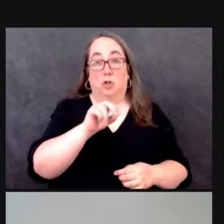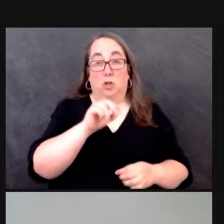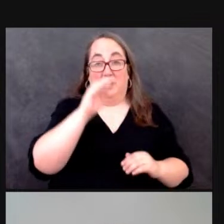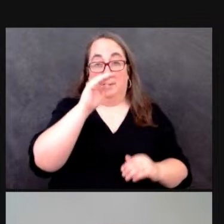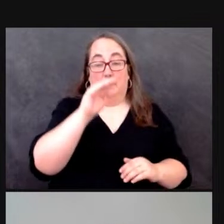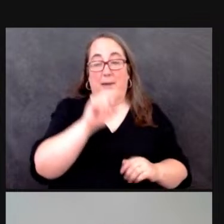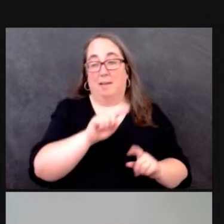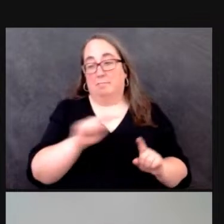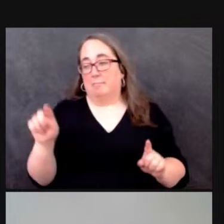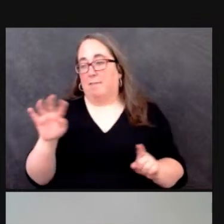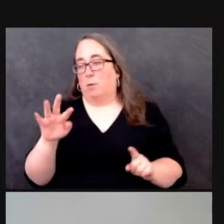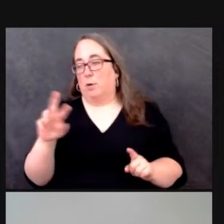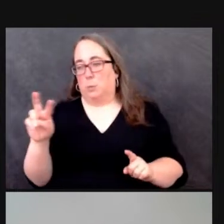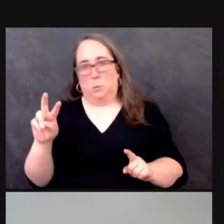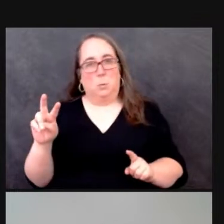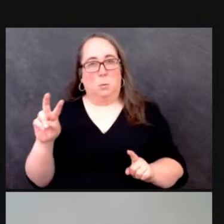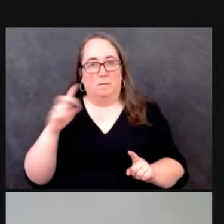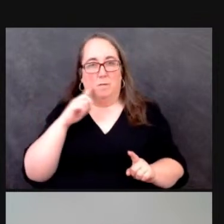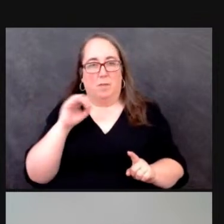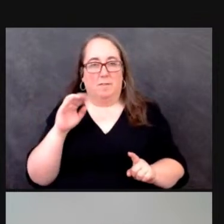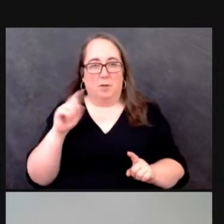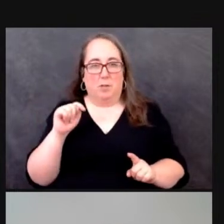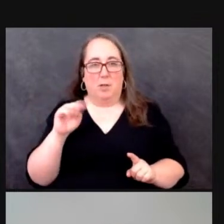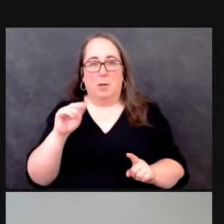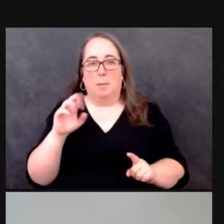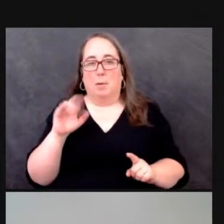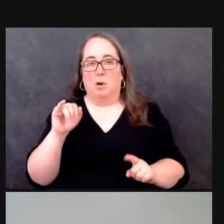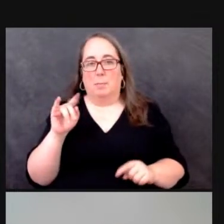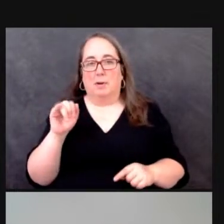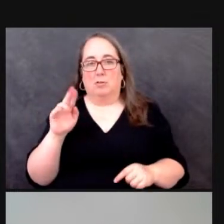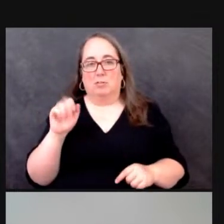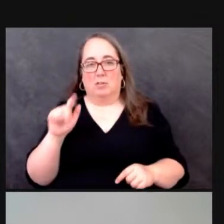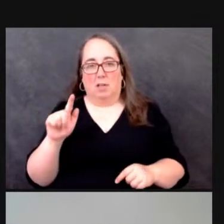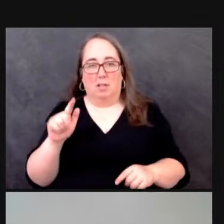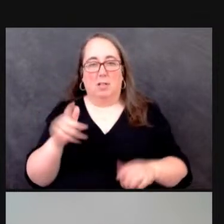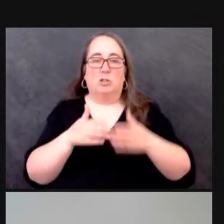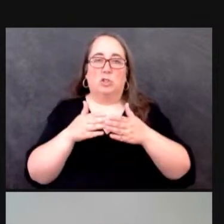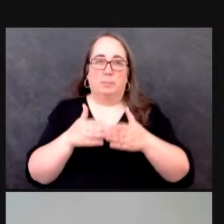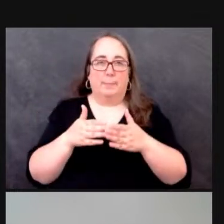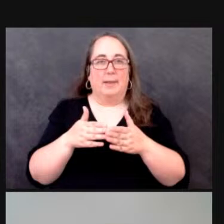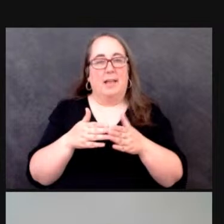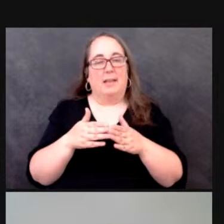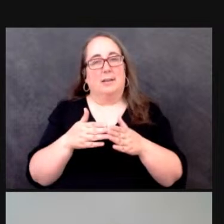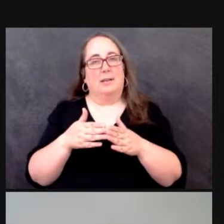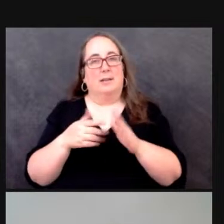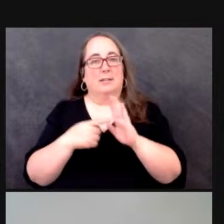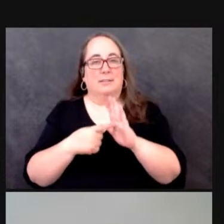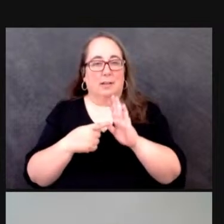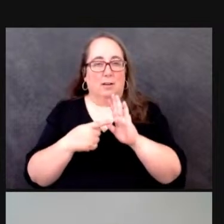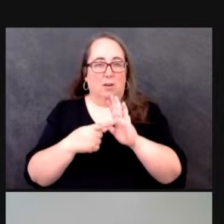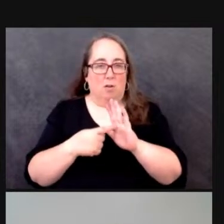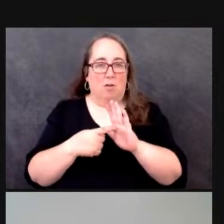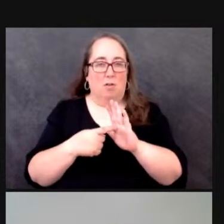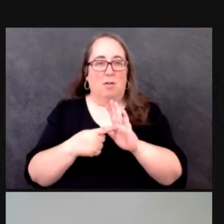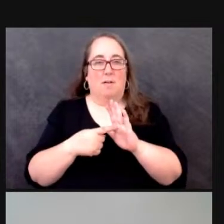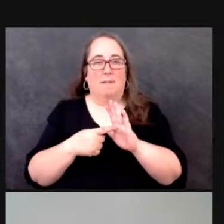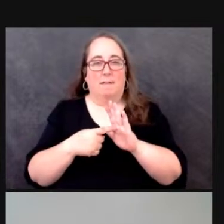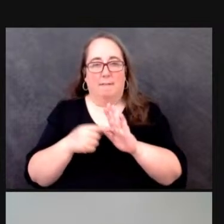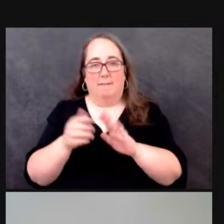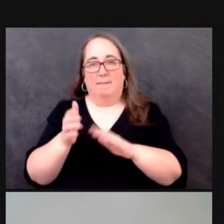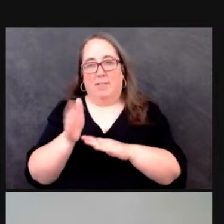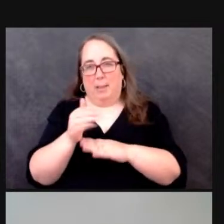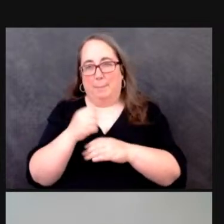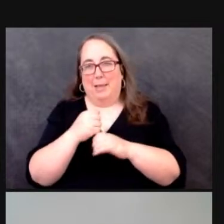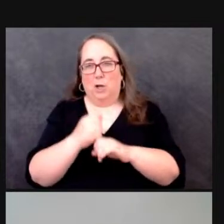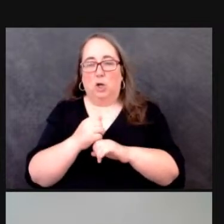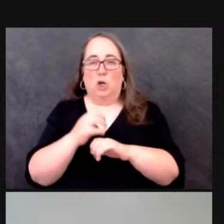fort. Mary Pickersgill, a ship and signal flag maker, enslaver, and widow, was chosen for the